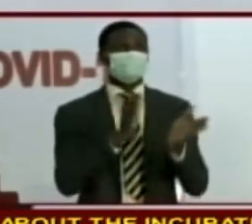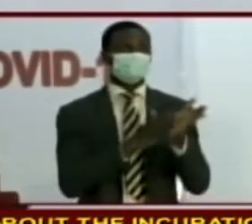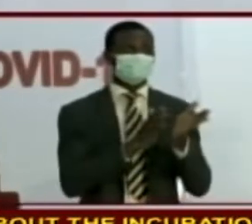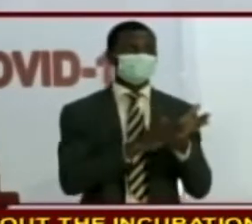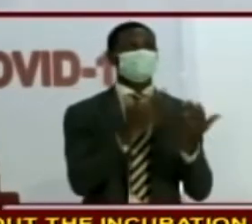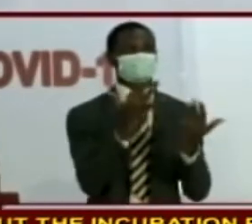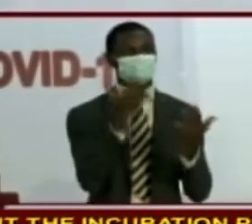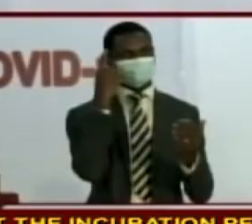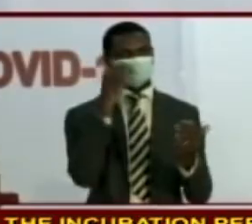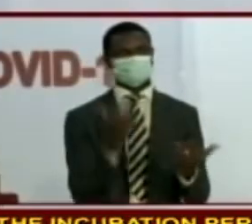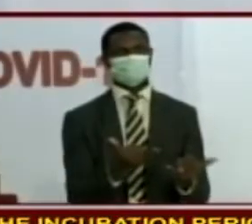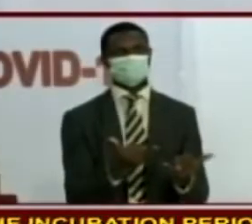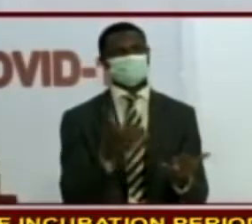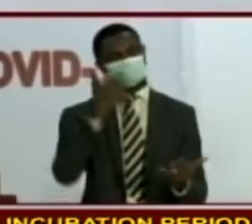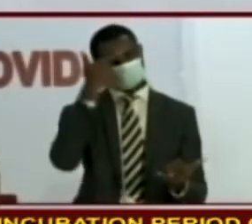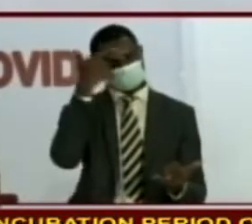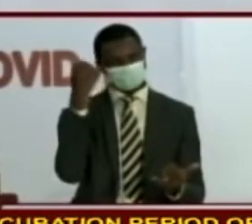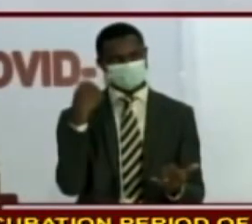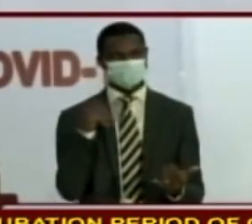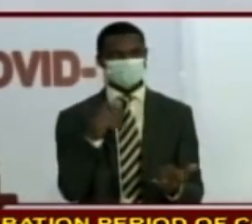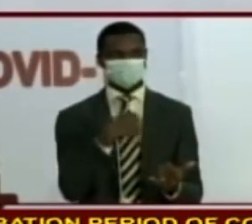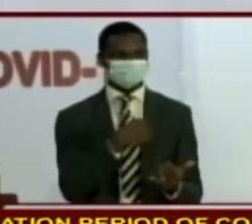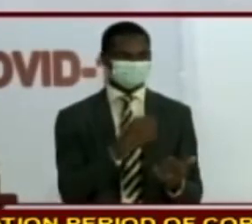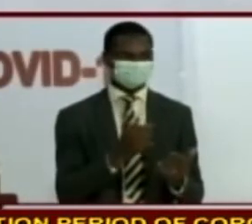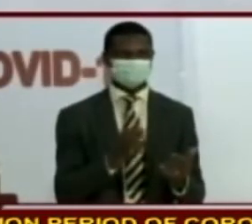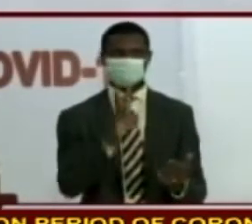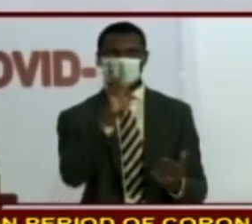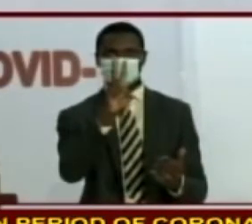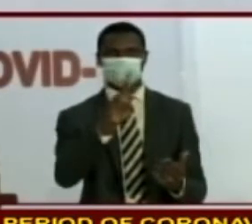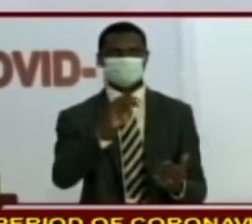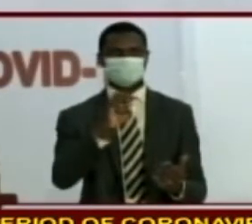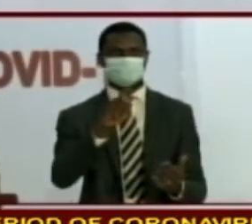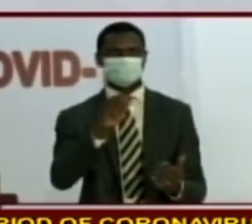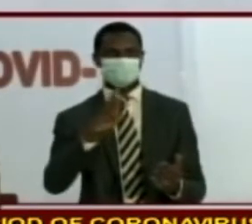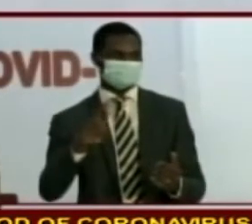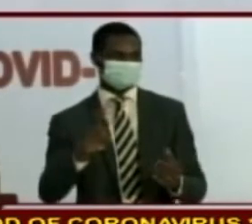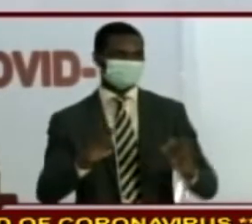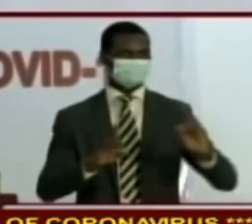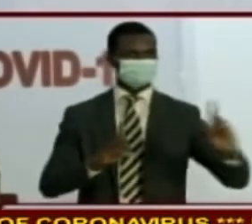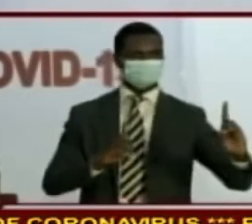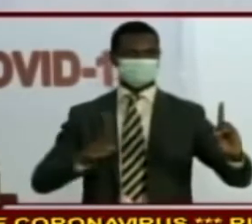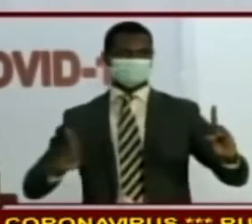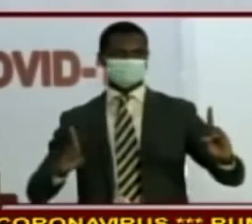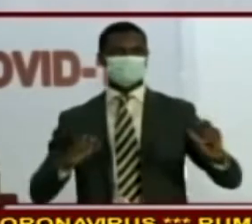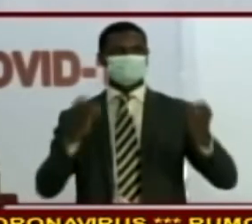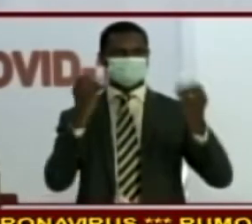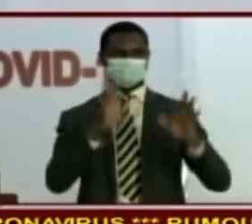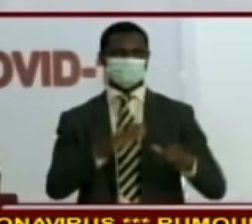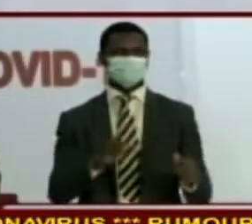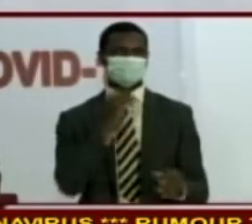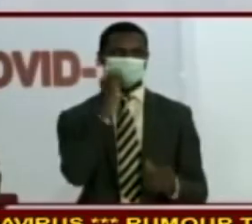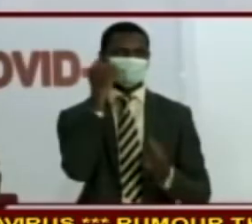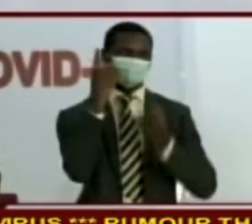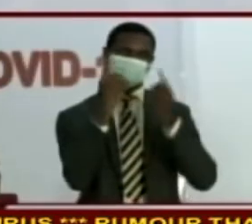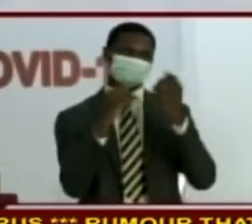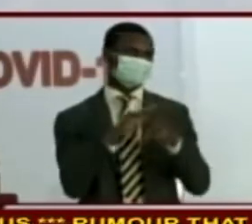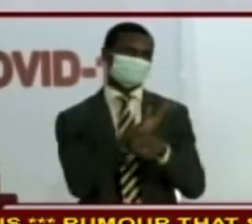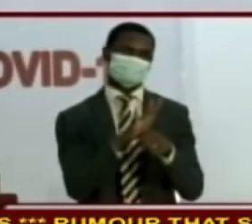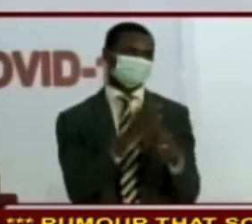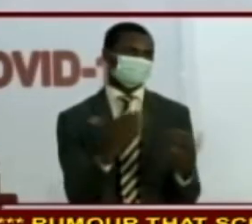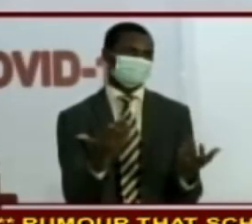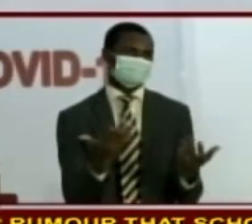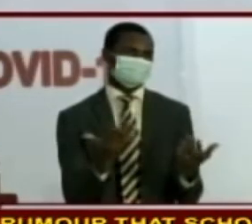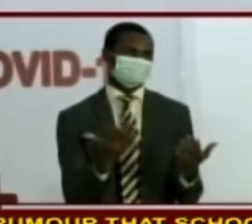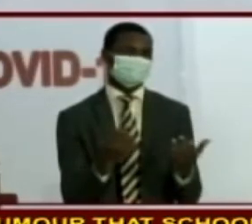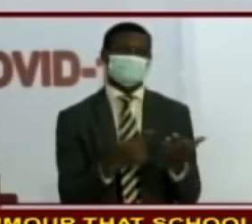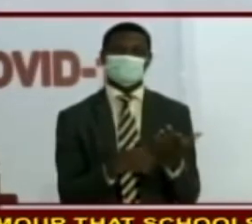idea of keeping 2 meters apart is not something most children really would easily understand. And